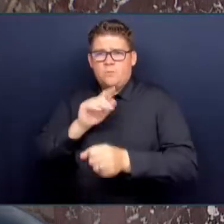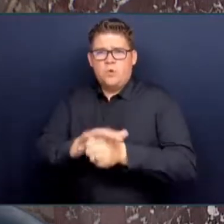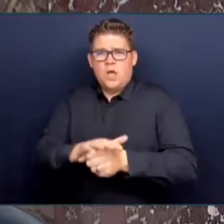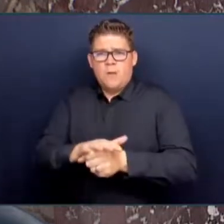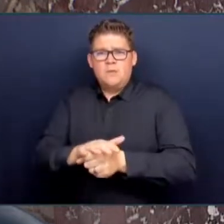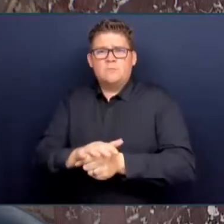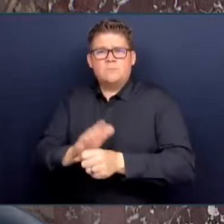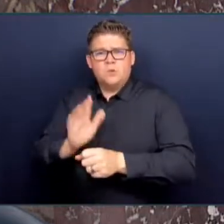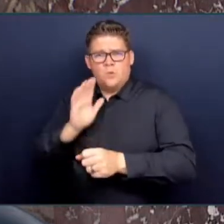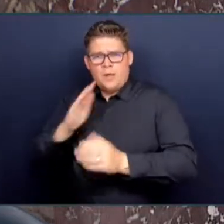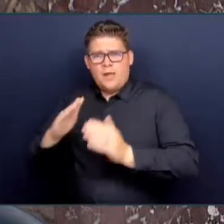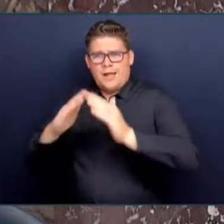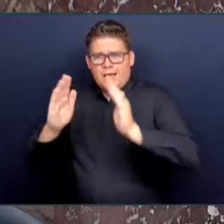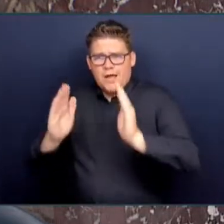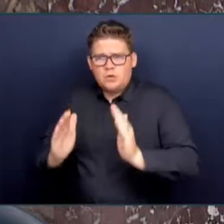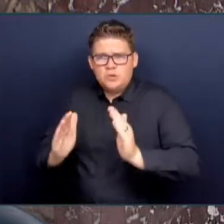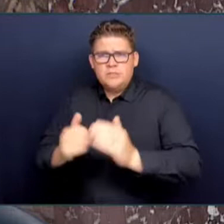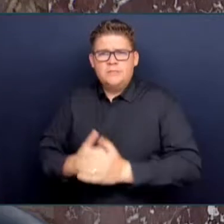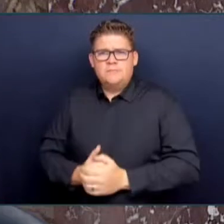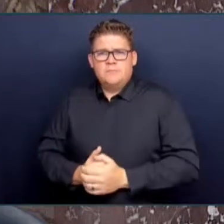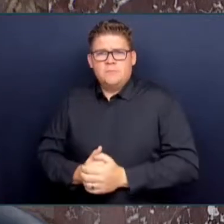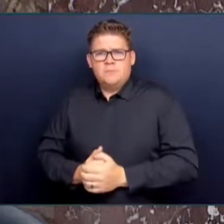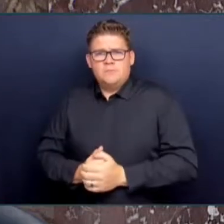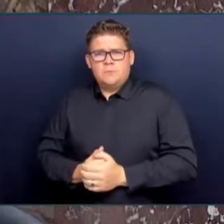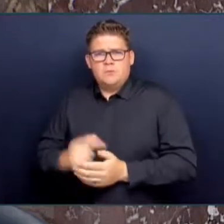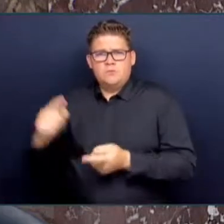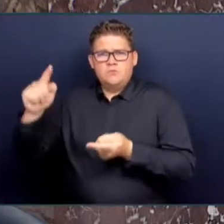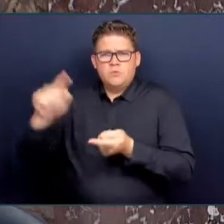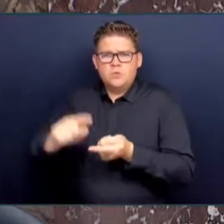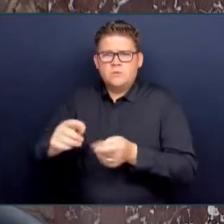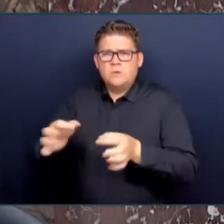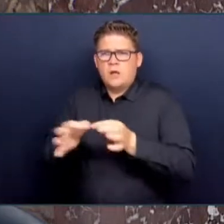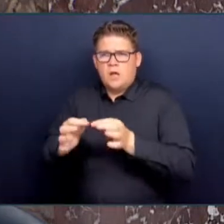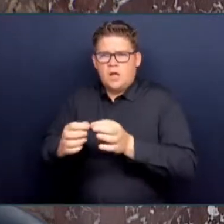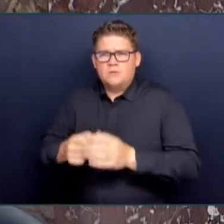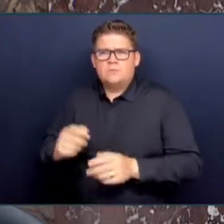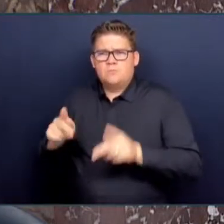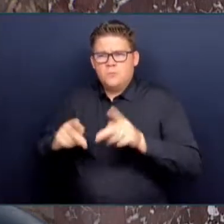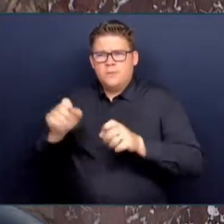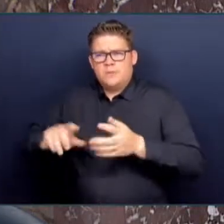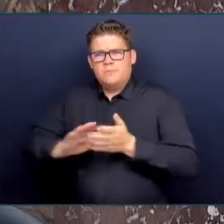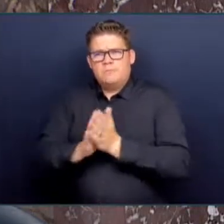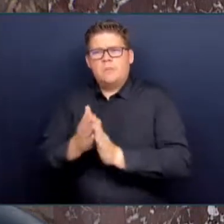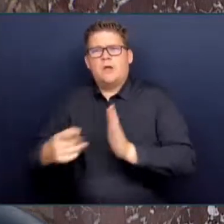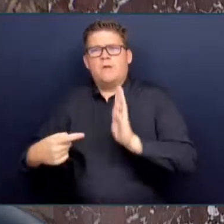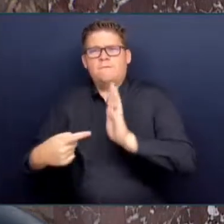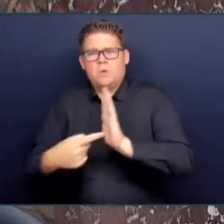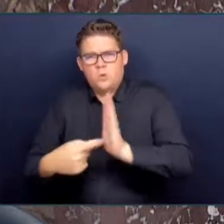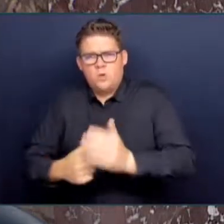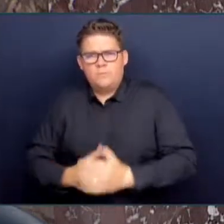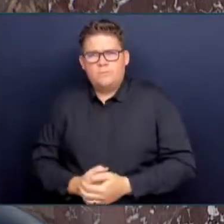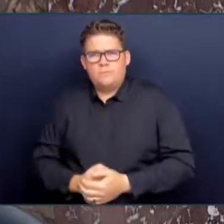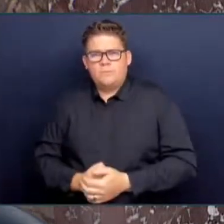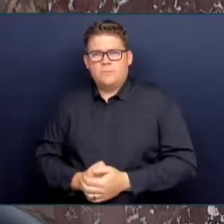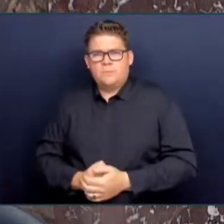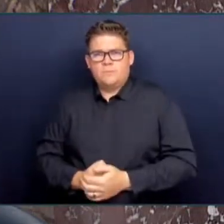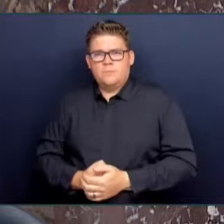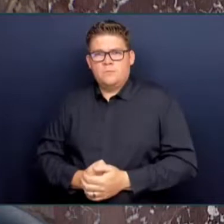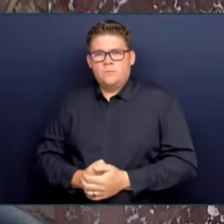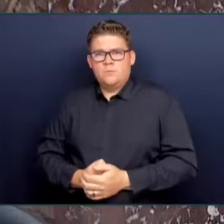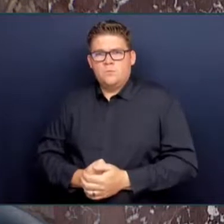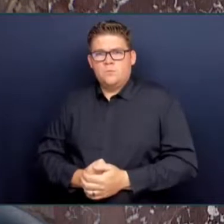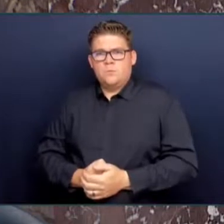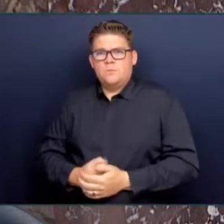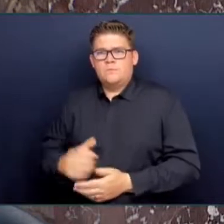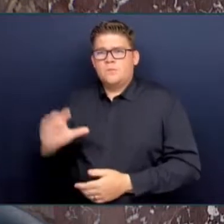as in crime or in healthcare, so too with housing, we find a massive chasm between what was promised